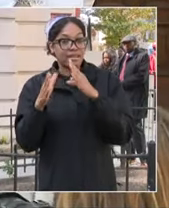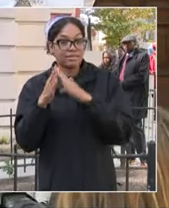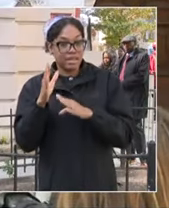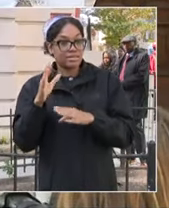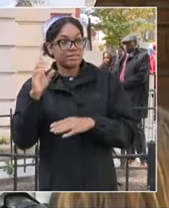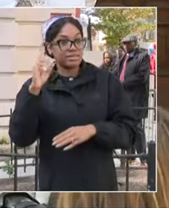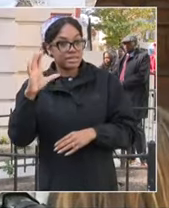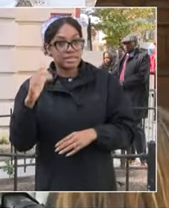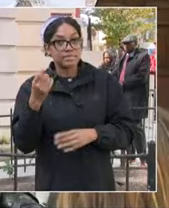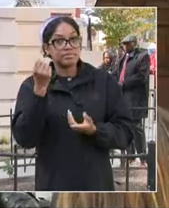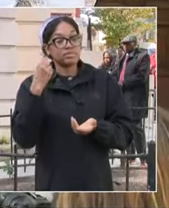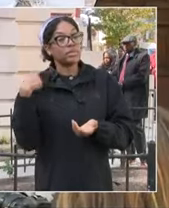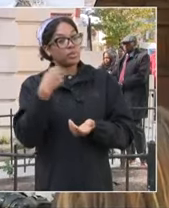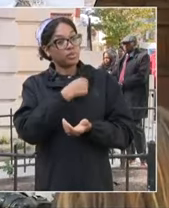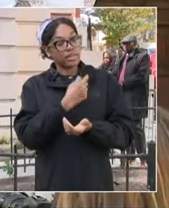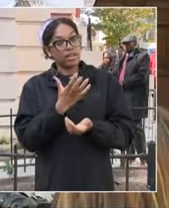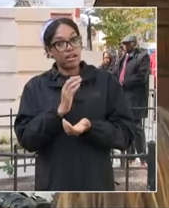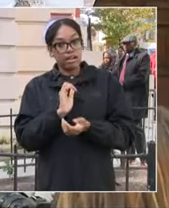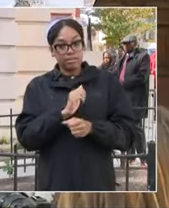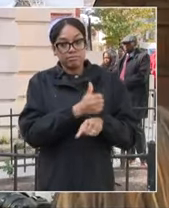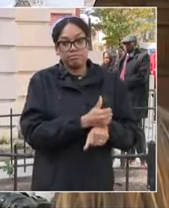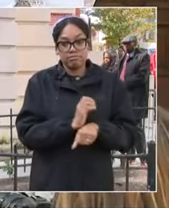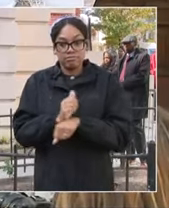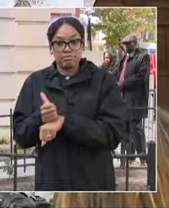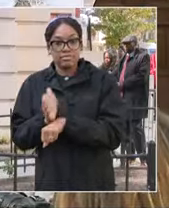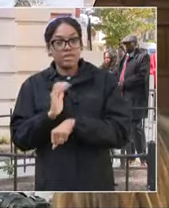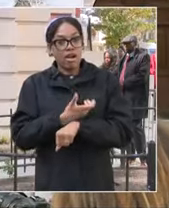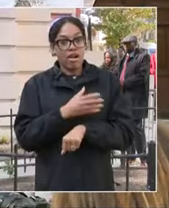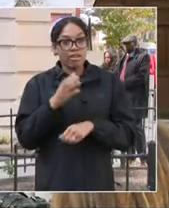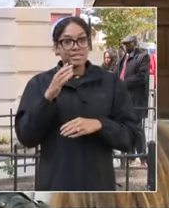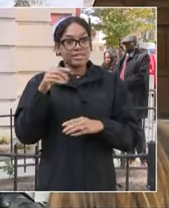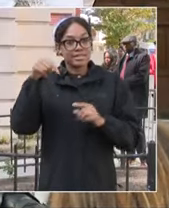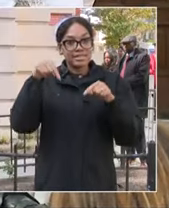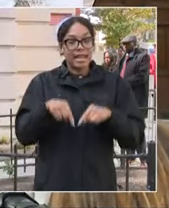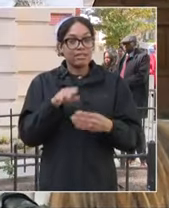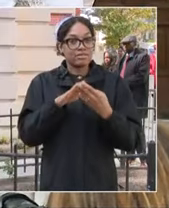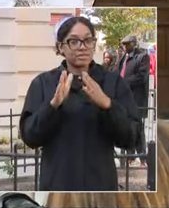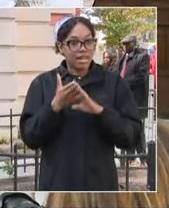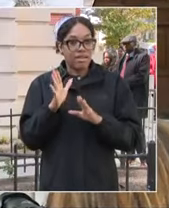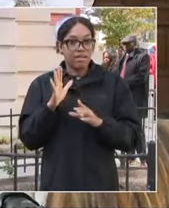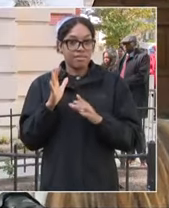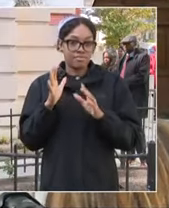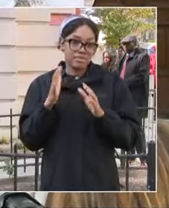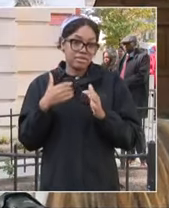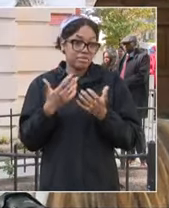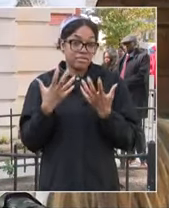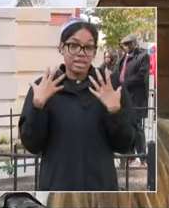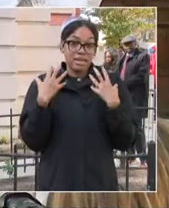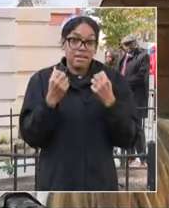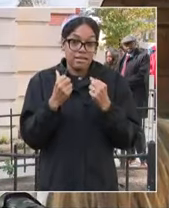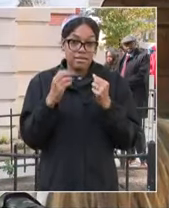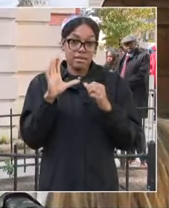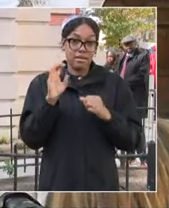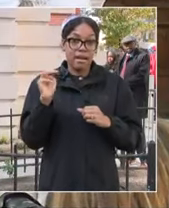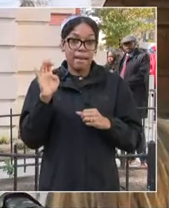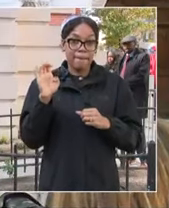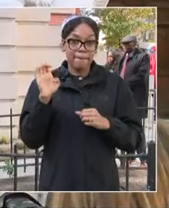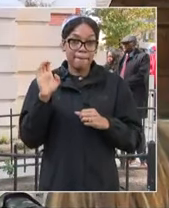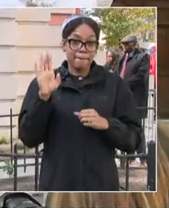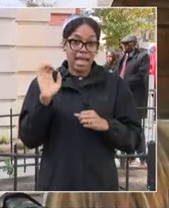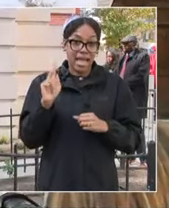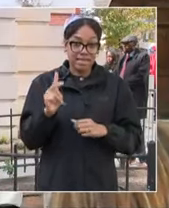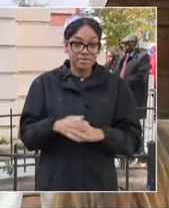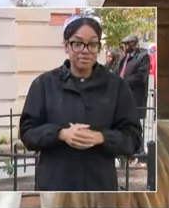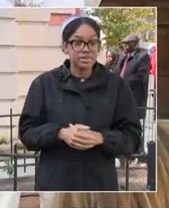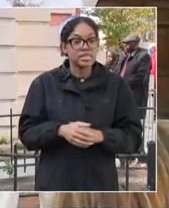downtown comeback, and we're very pleased with that. So let me address your larger question that I've been